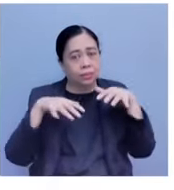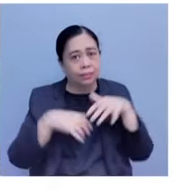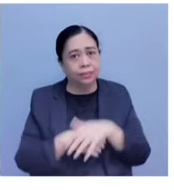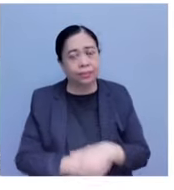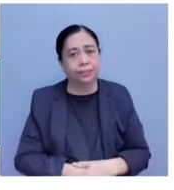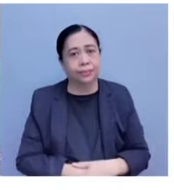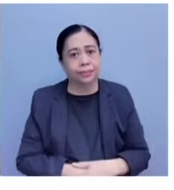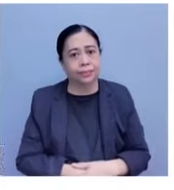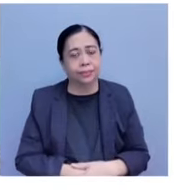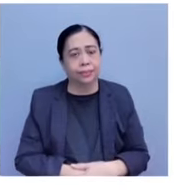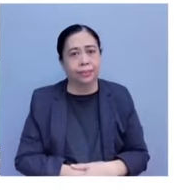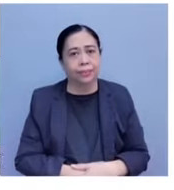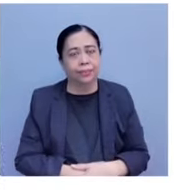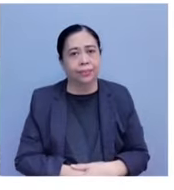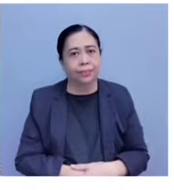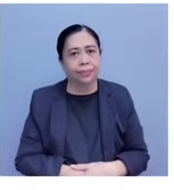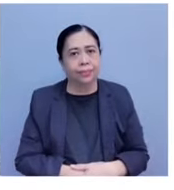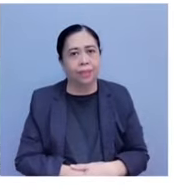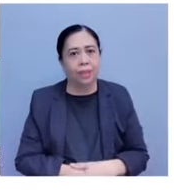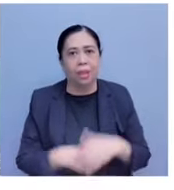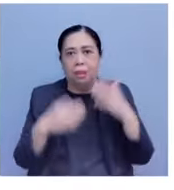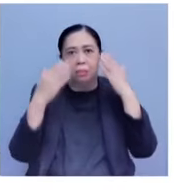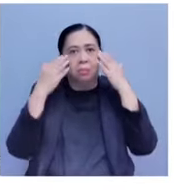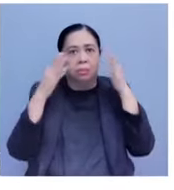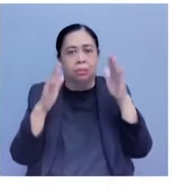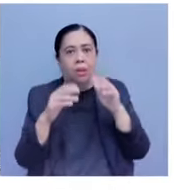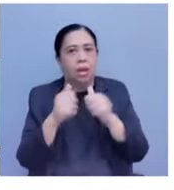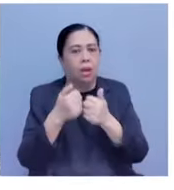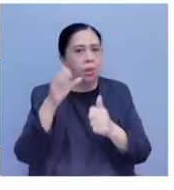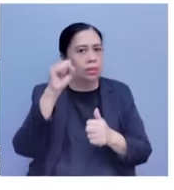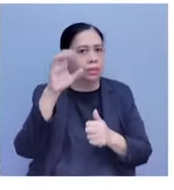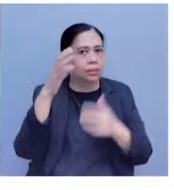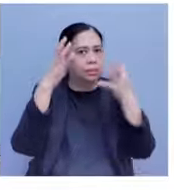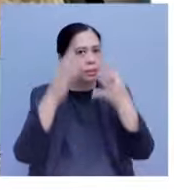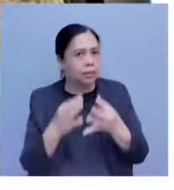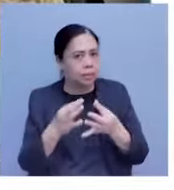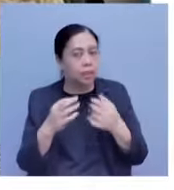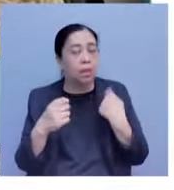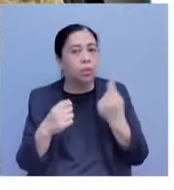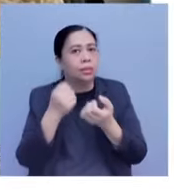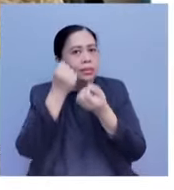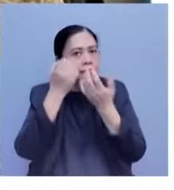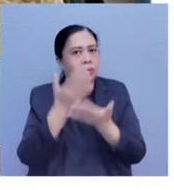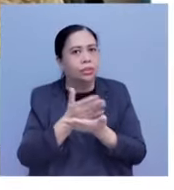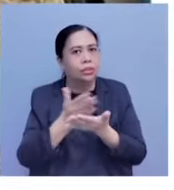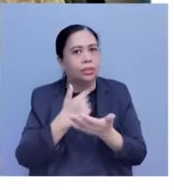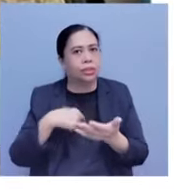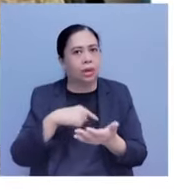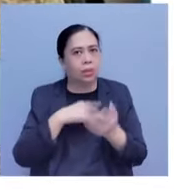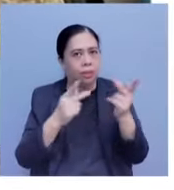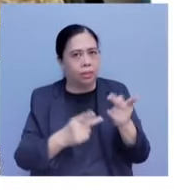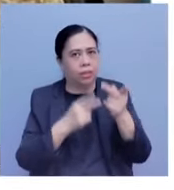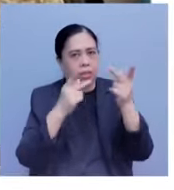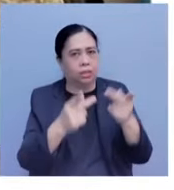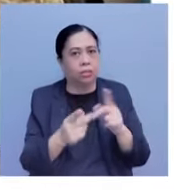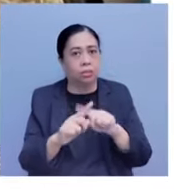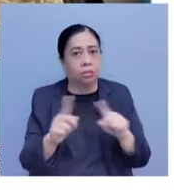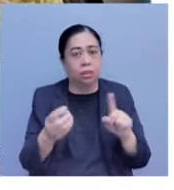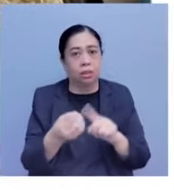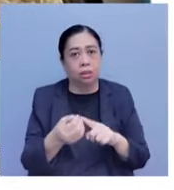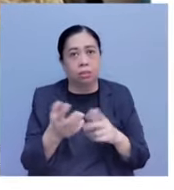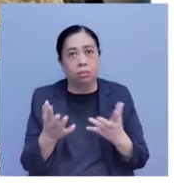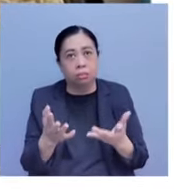Colmenares. We don't know, Carmina, how the Supreme Court will decide. I'm just sharing the content of our petition. But with regards to